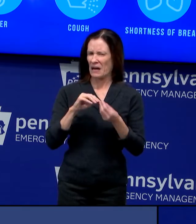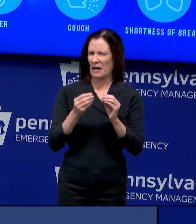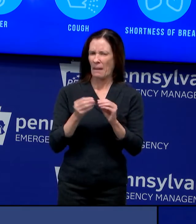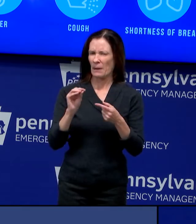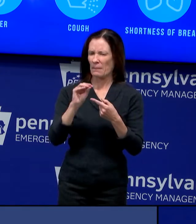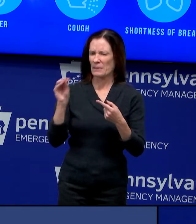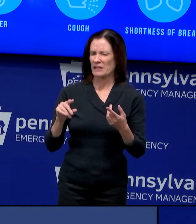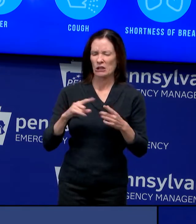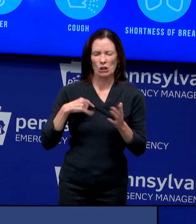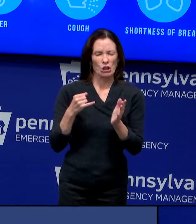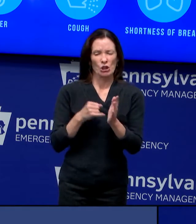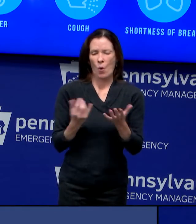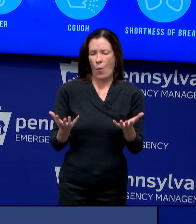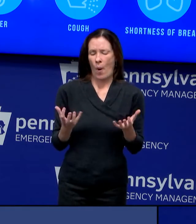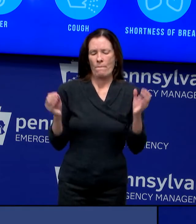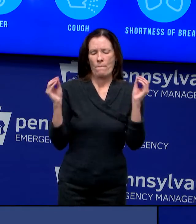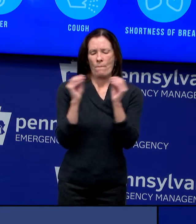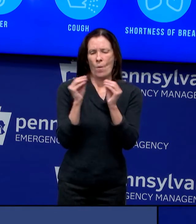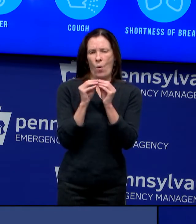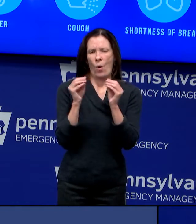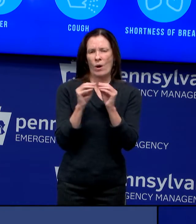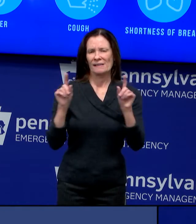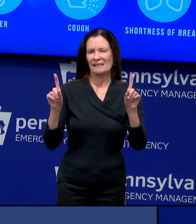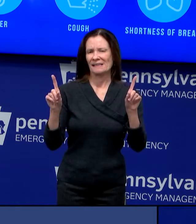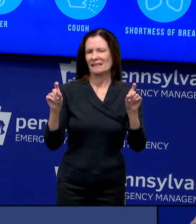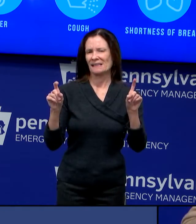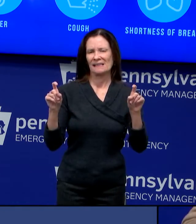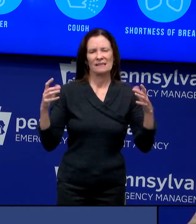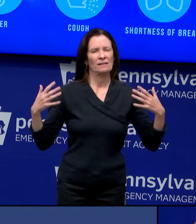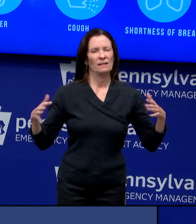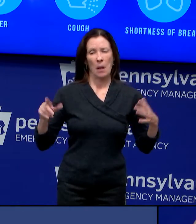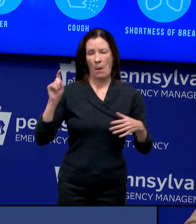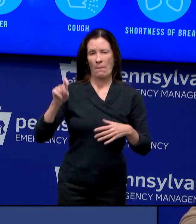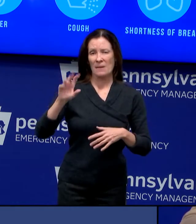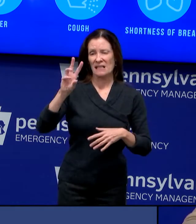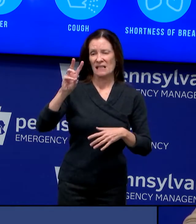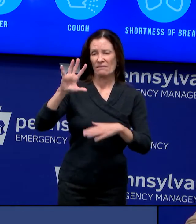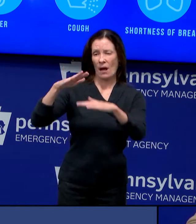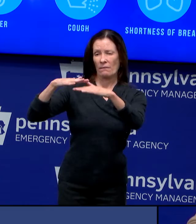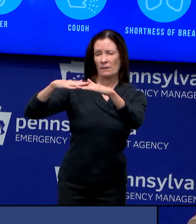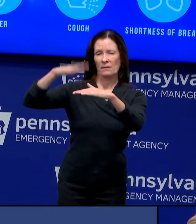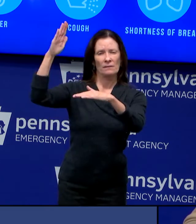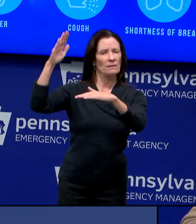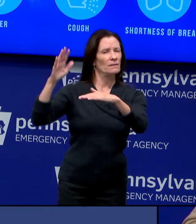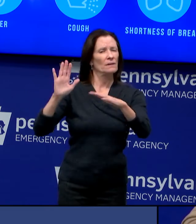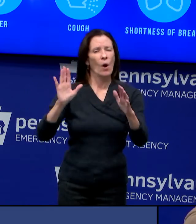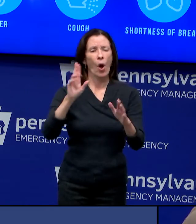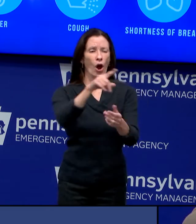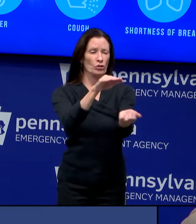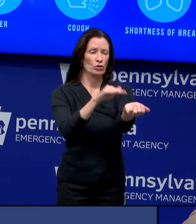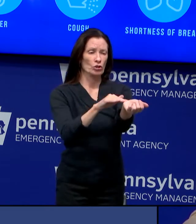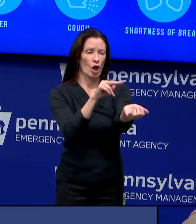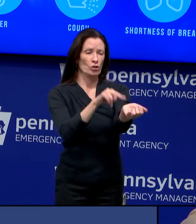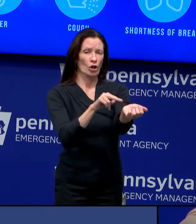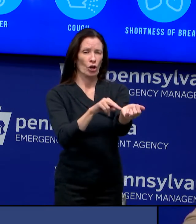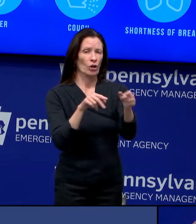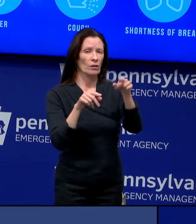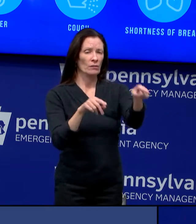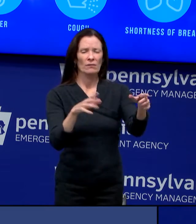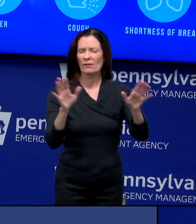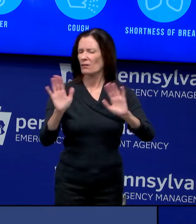healthcare workers. But we're not at a point where we can do widespread population-based testing of an entire